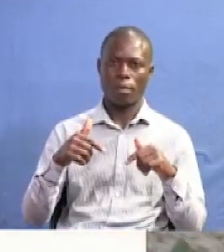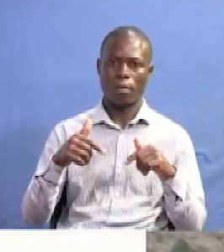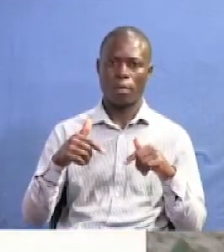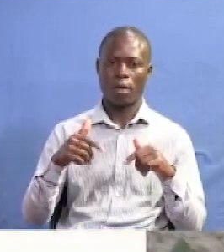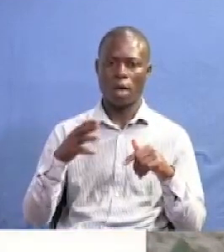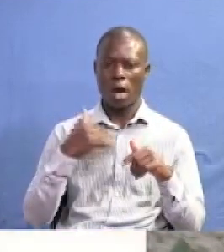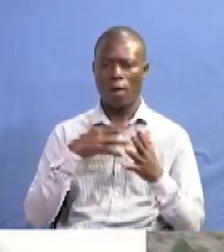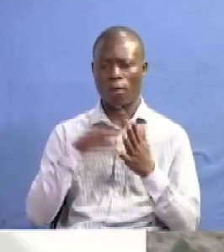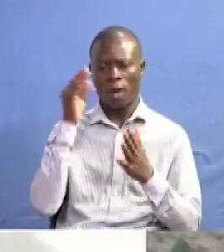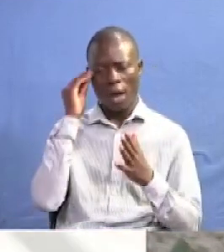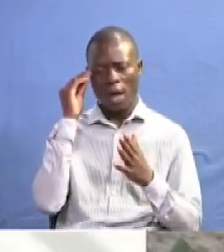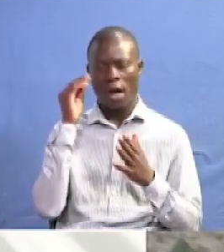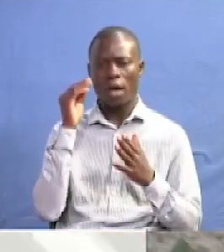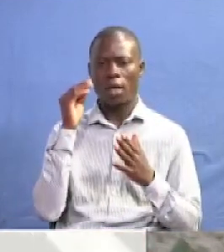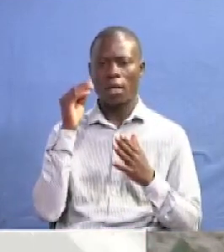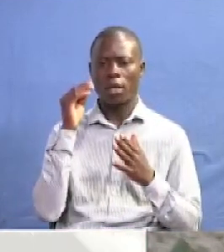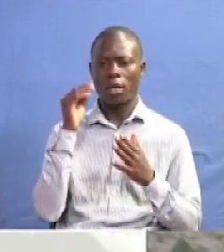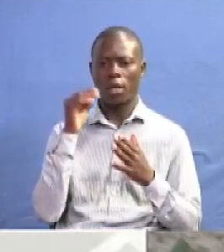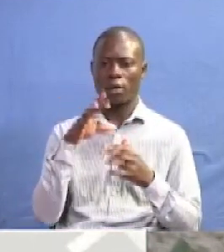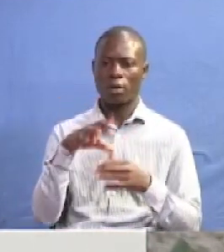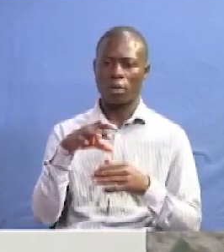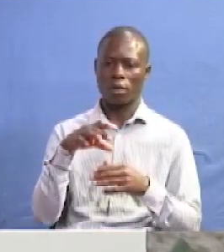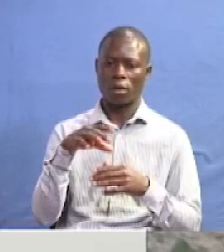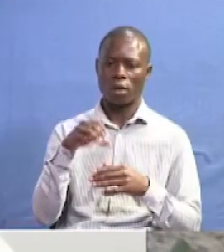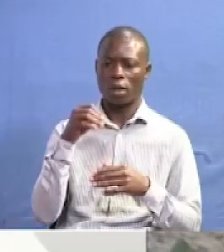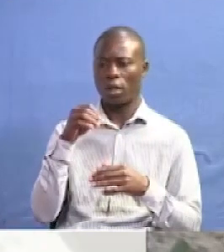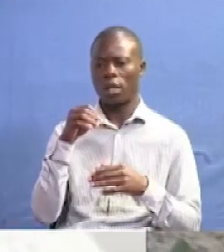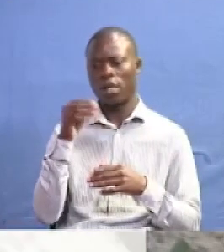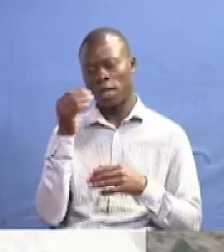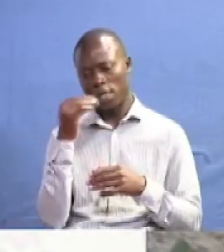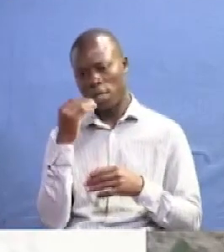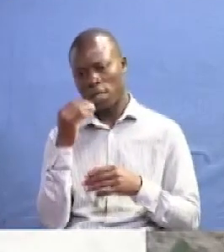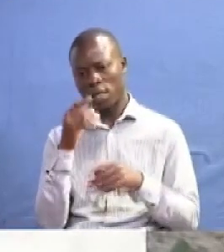I've learned to take more precaution when it comes to the things that I eat,